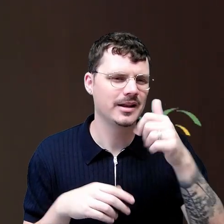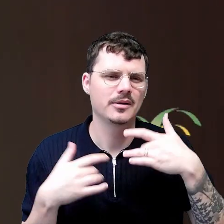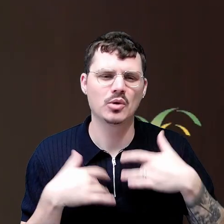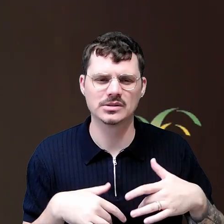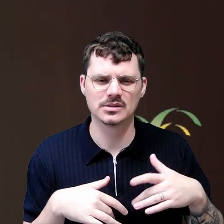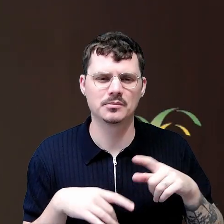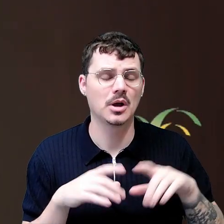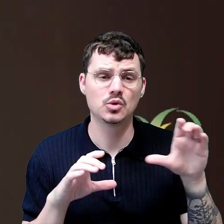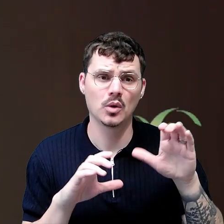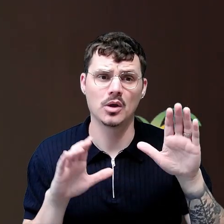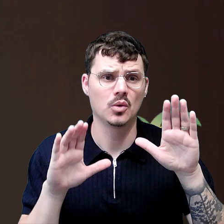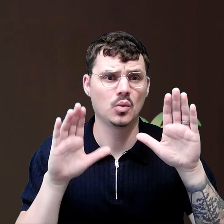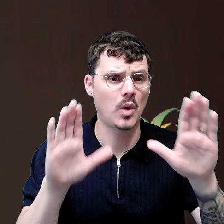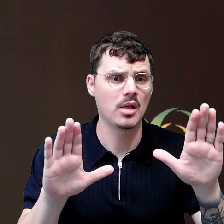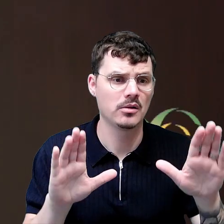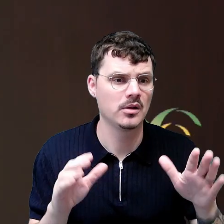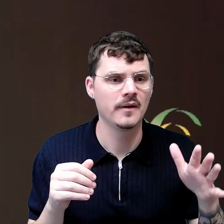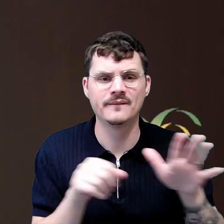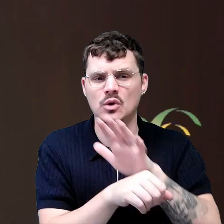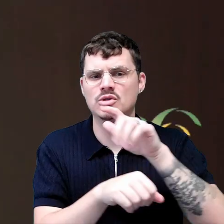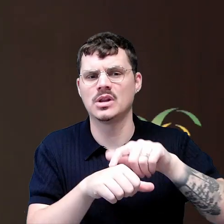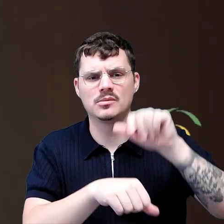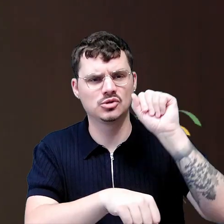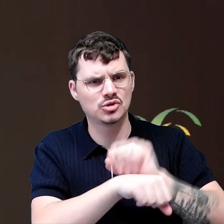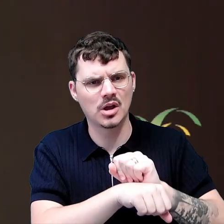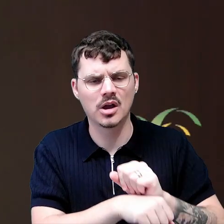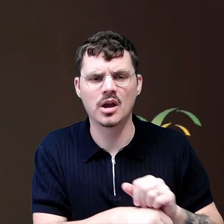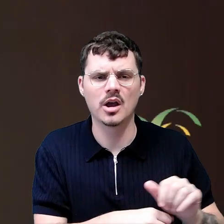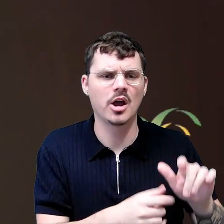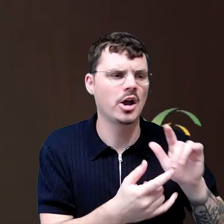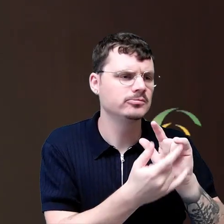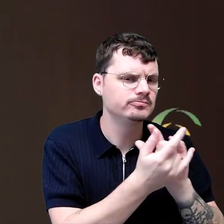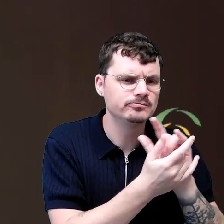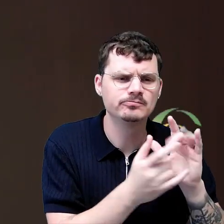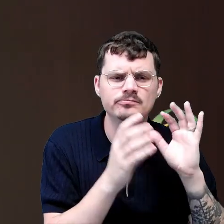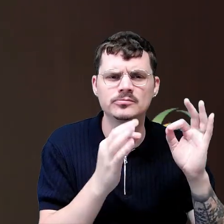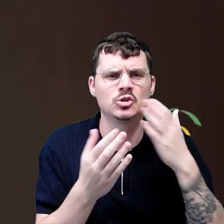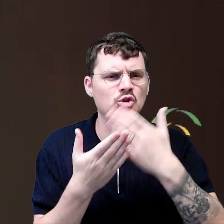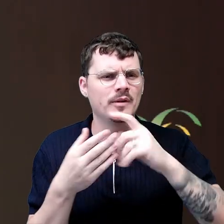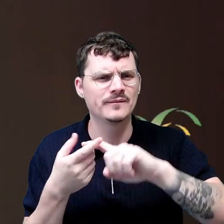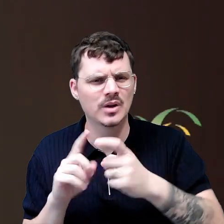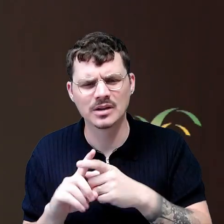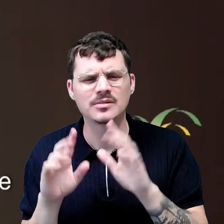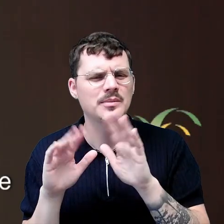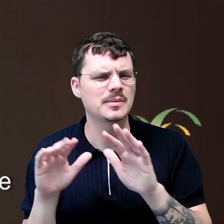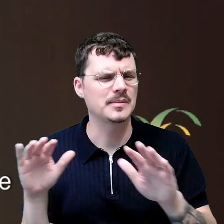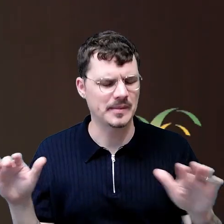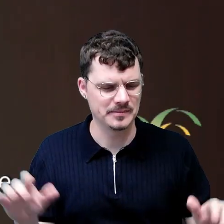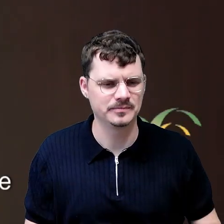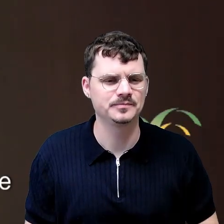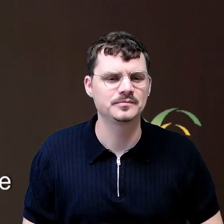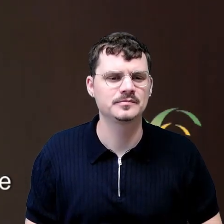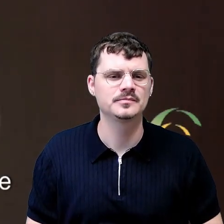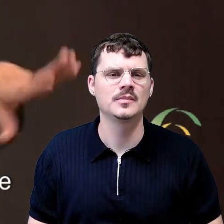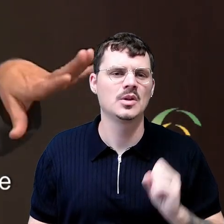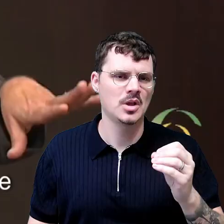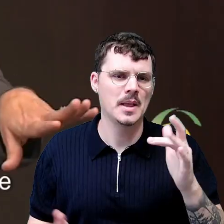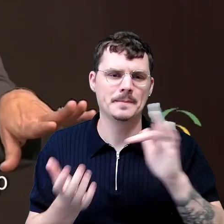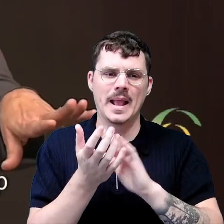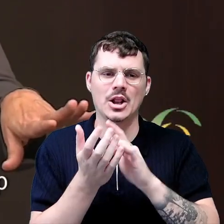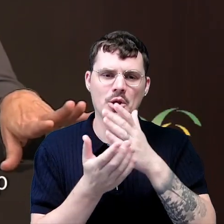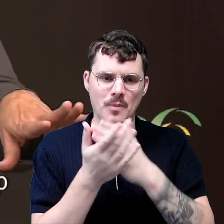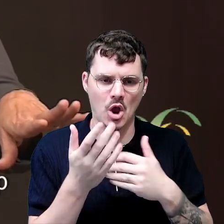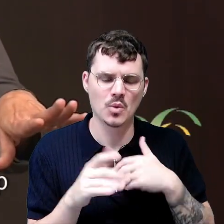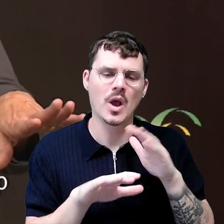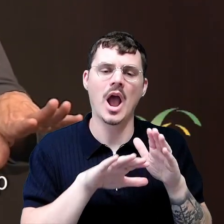and doing extremely well, full-time job, good romance, good life, good friends, blah, blah, blah. And so we'd get the medical part out of